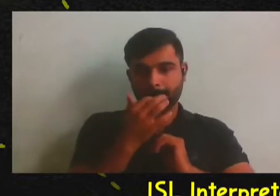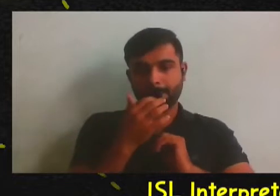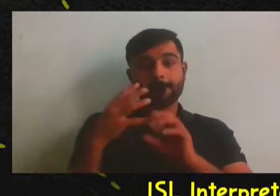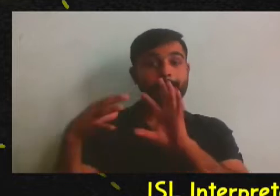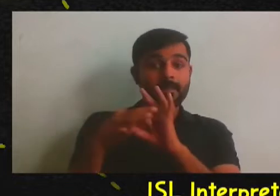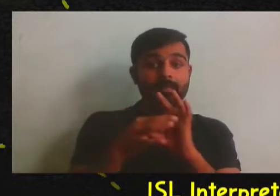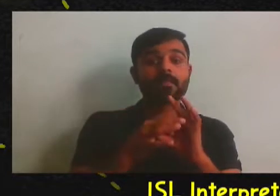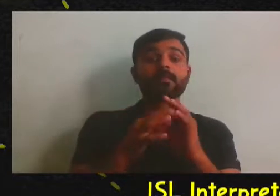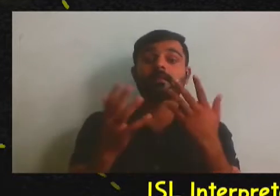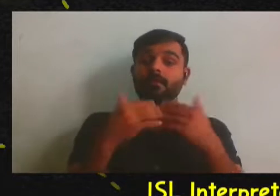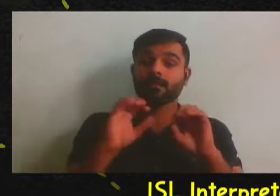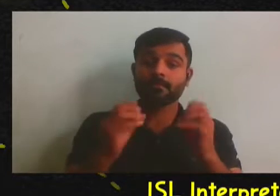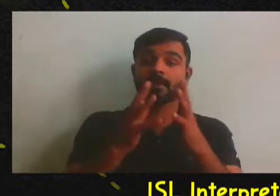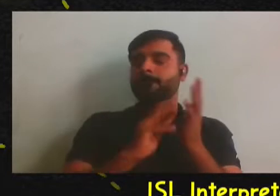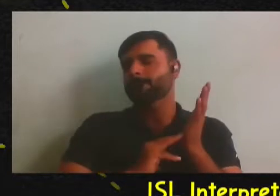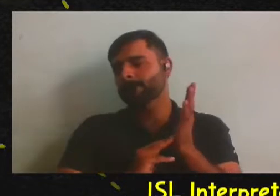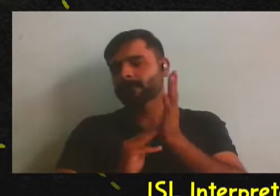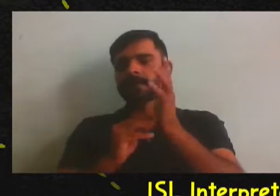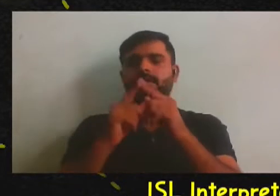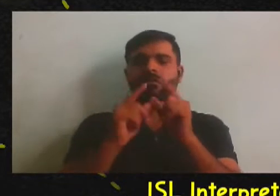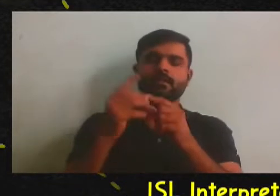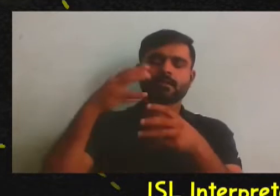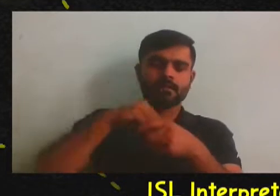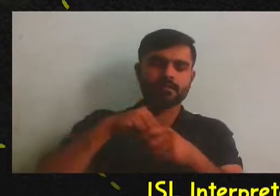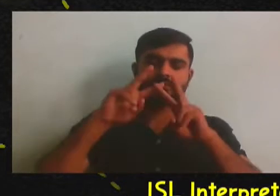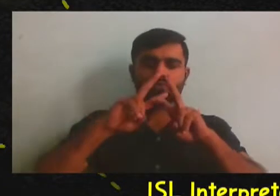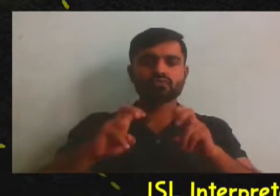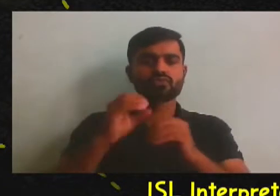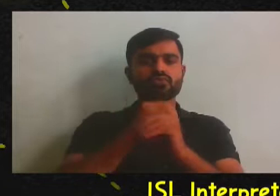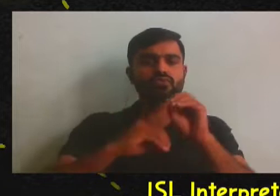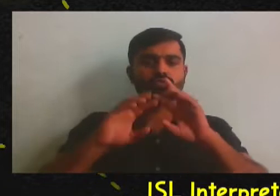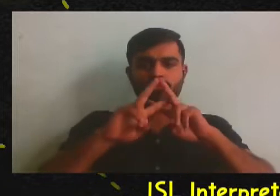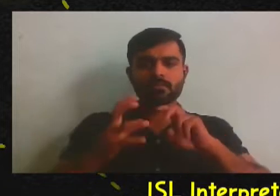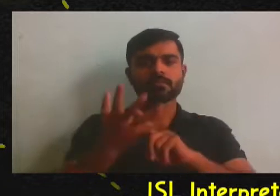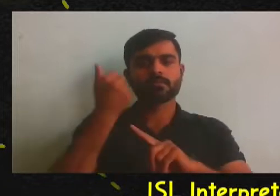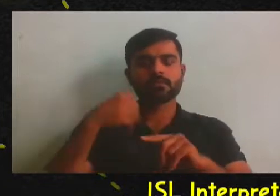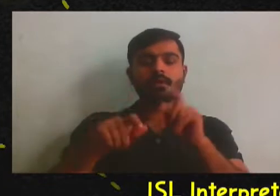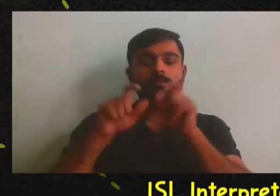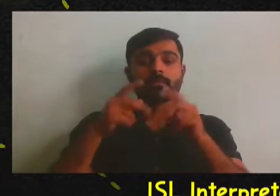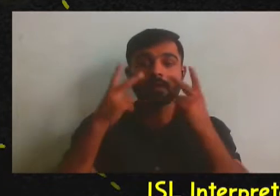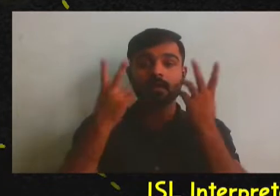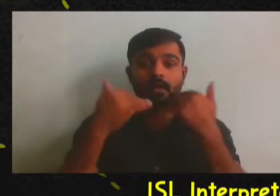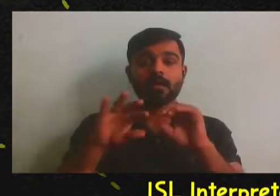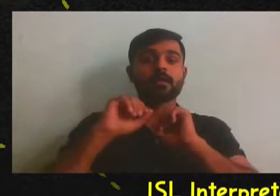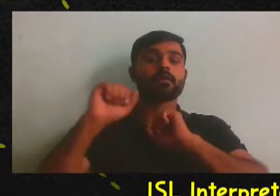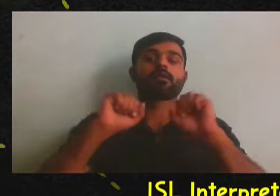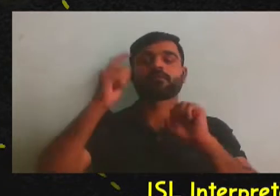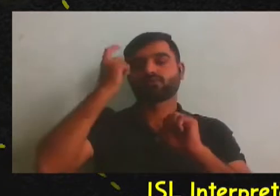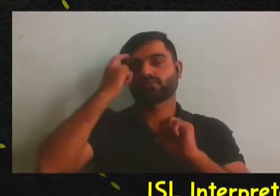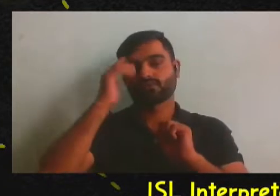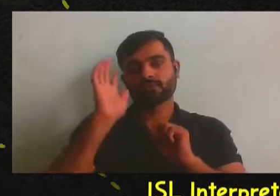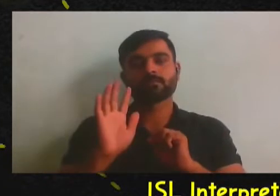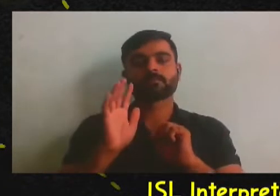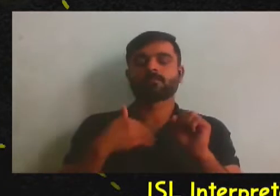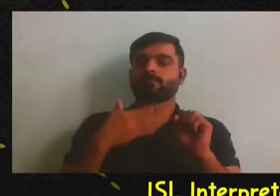it's extracting these millions of data points, such as Google searches, to really understand what it is that people are looking for, their inner thoughts,